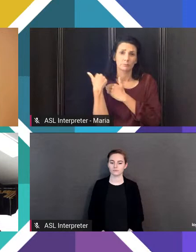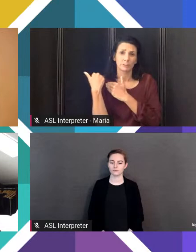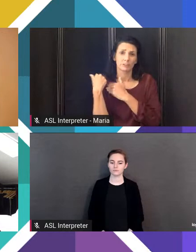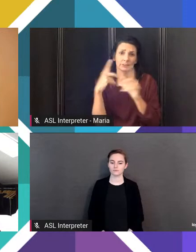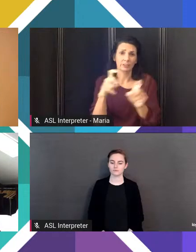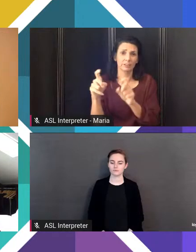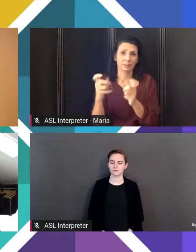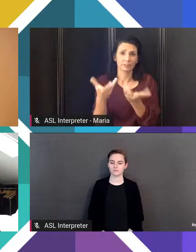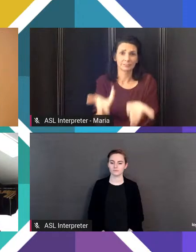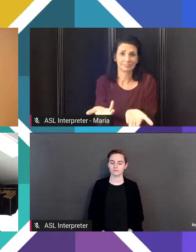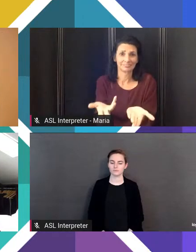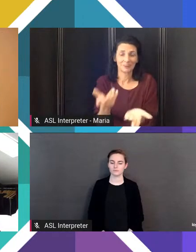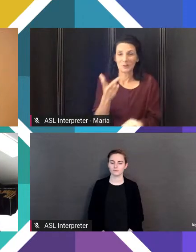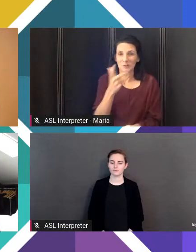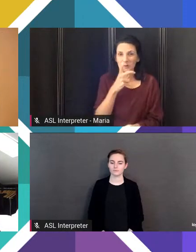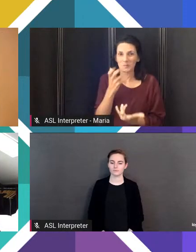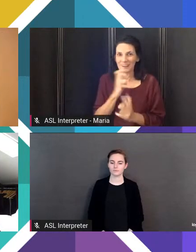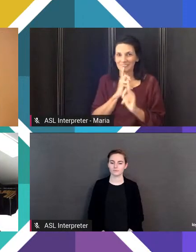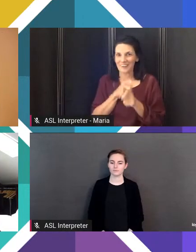Who wants to tackle that first?